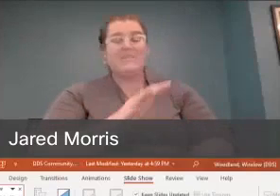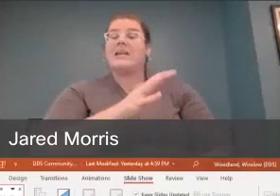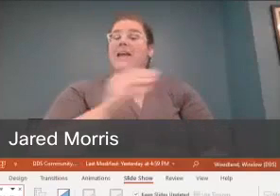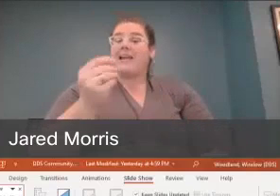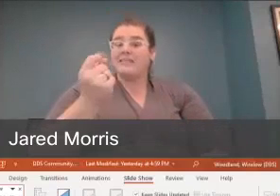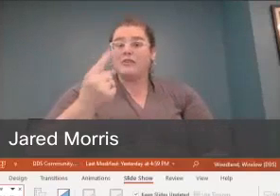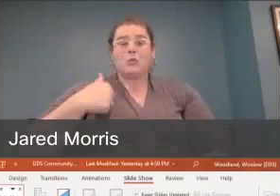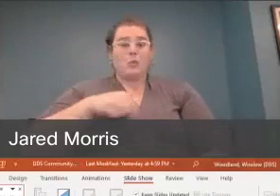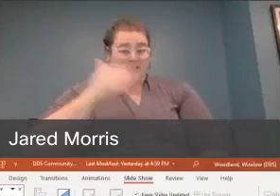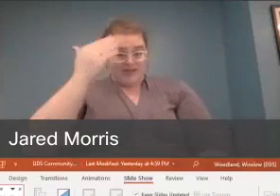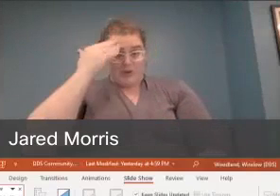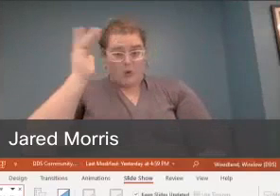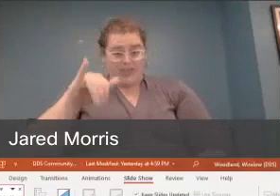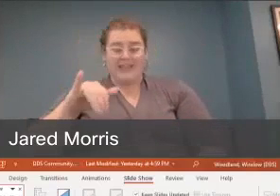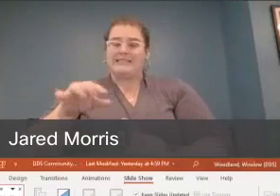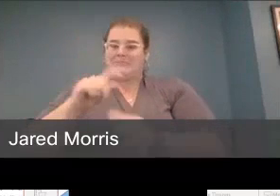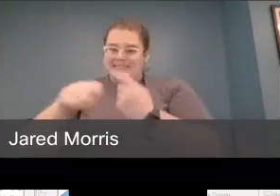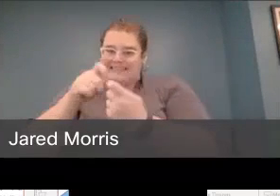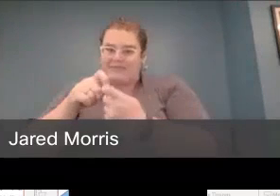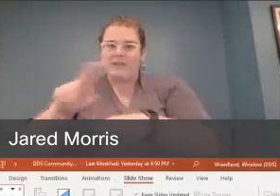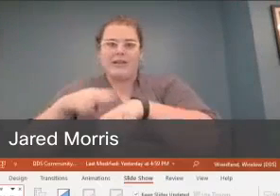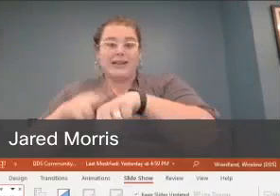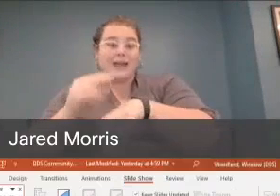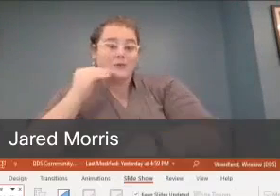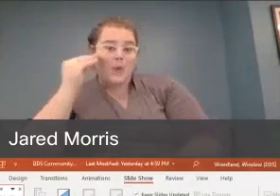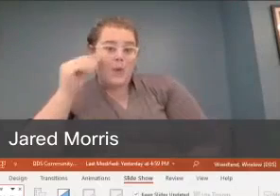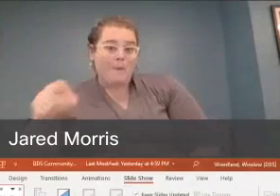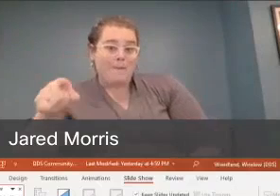that people in natural homes